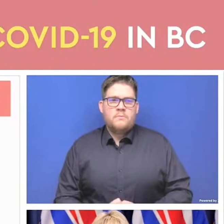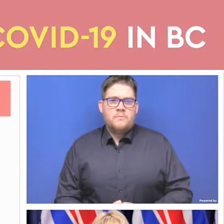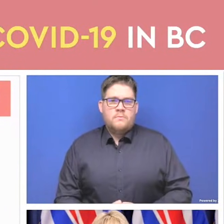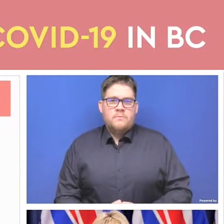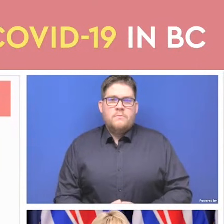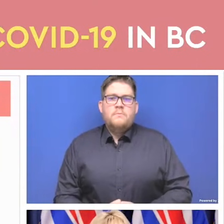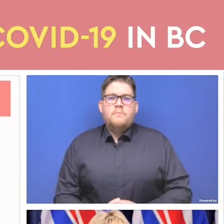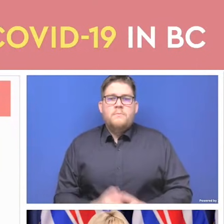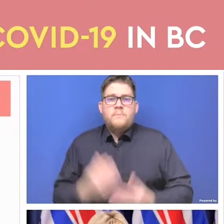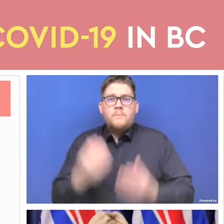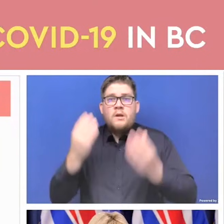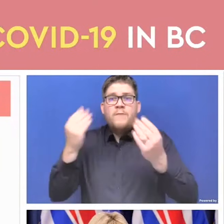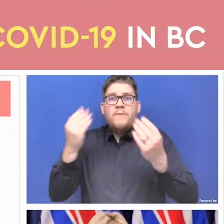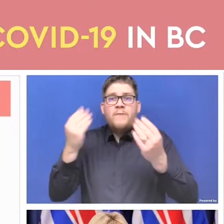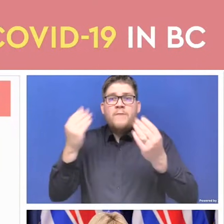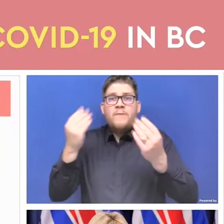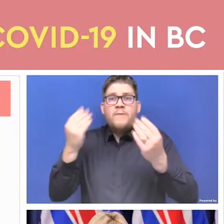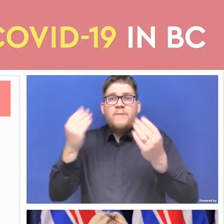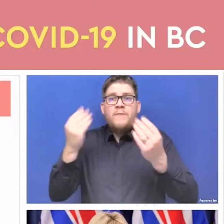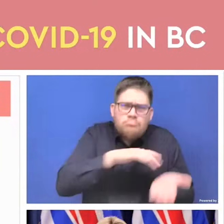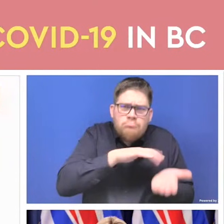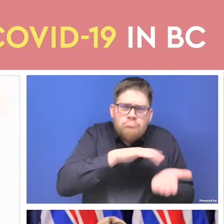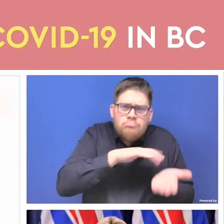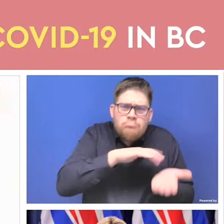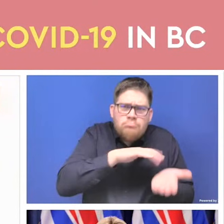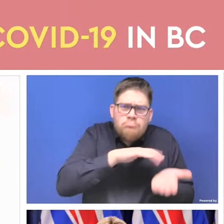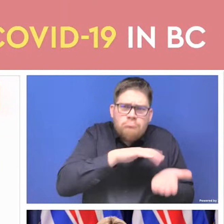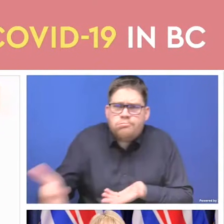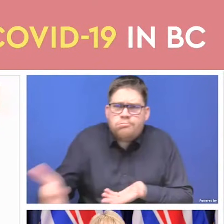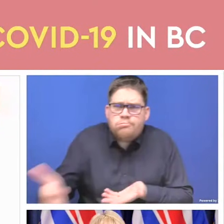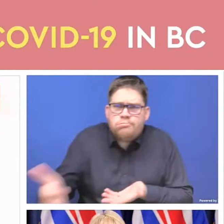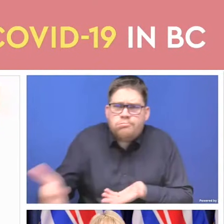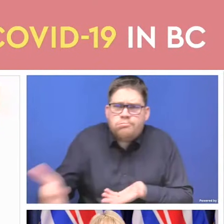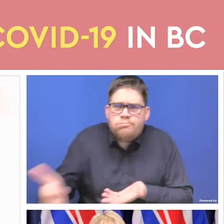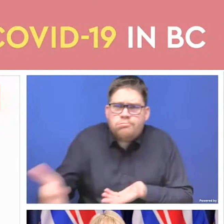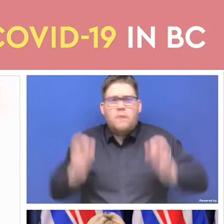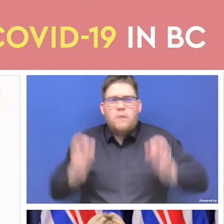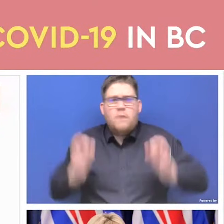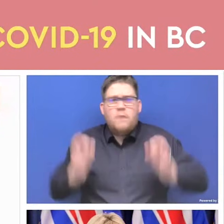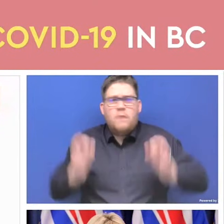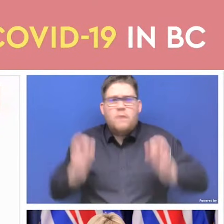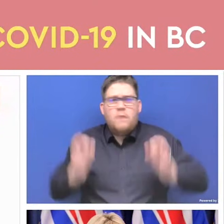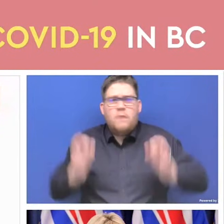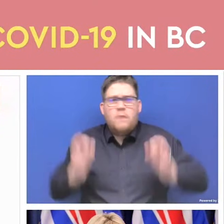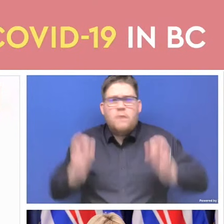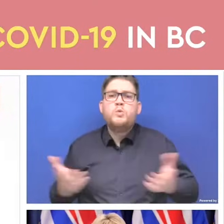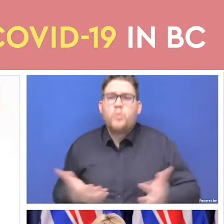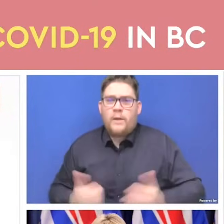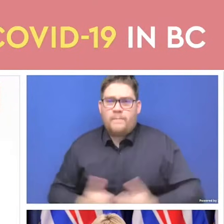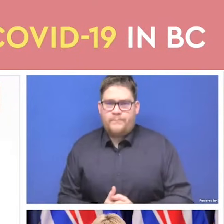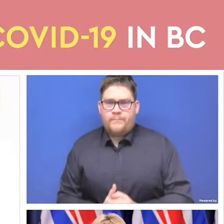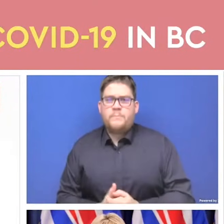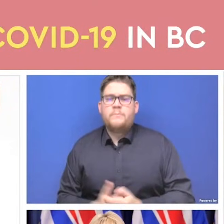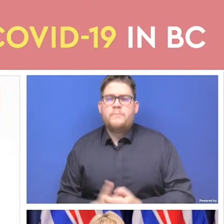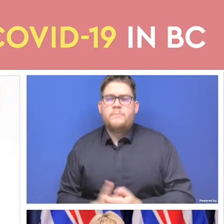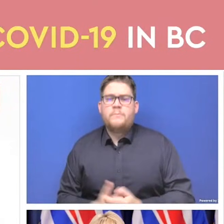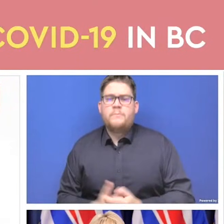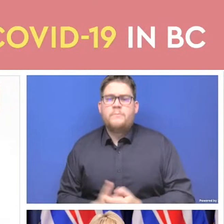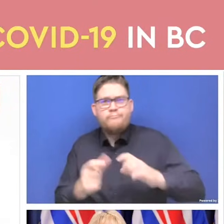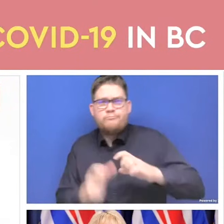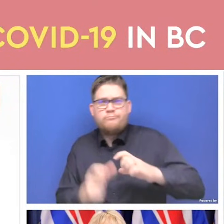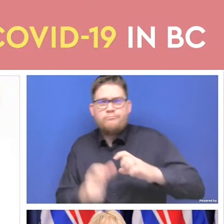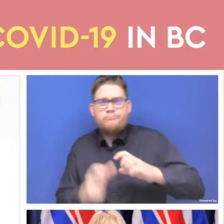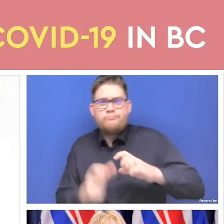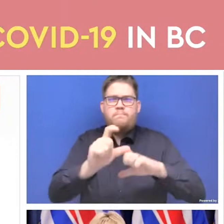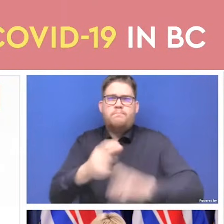the decisions about where we go next. So we are going to be offering a booster dose for all British Columbians,